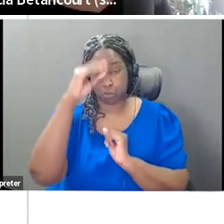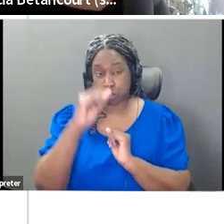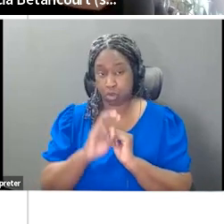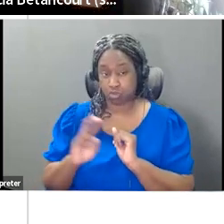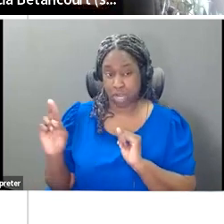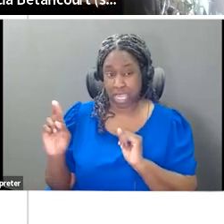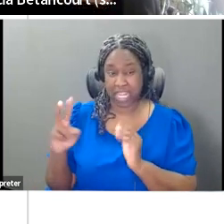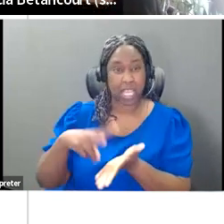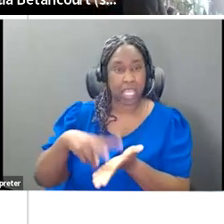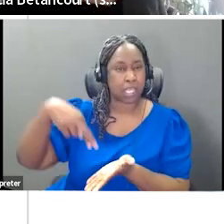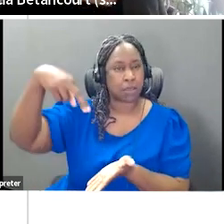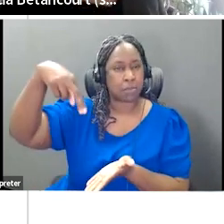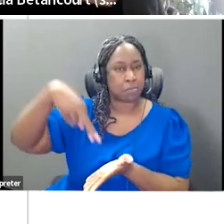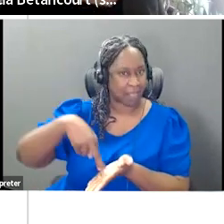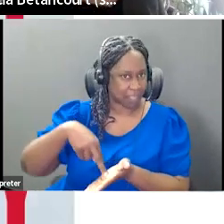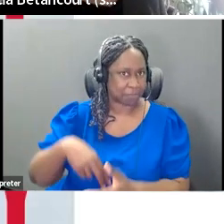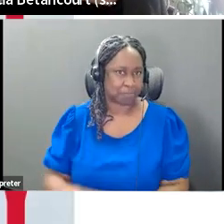doing ballet.